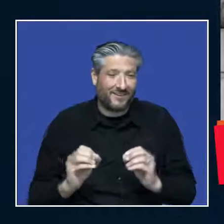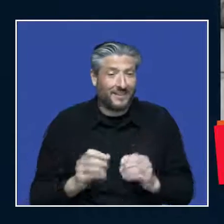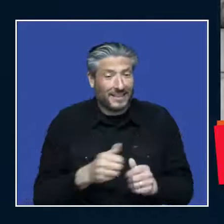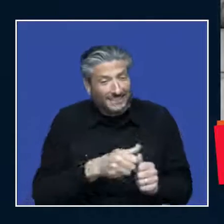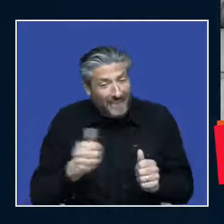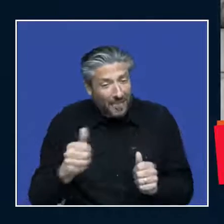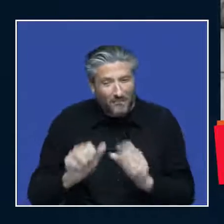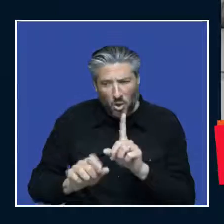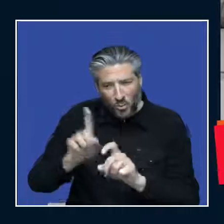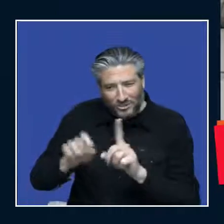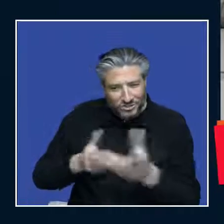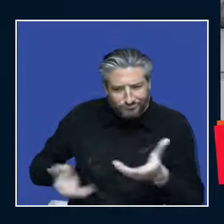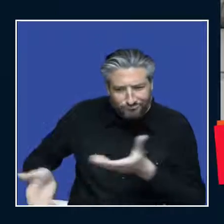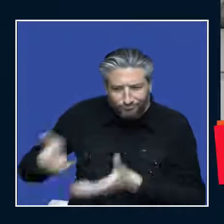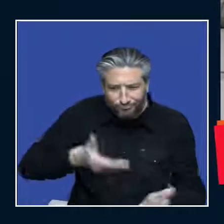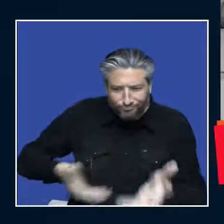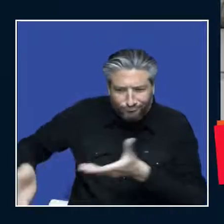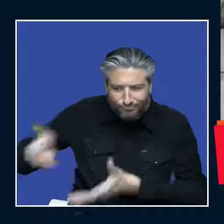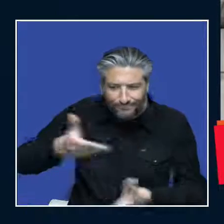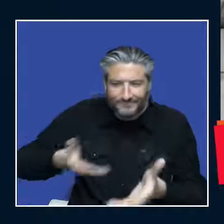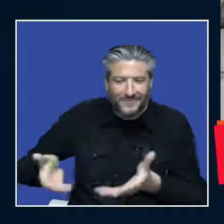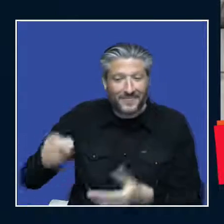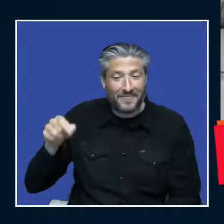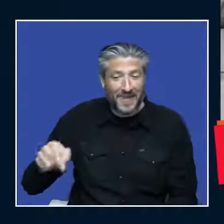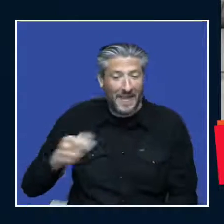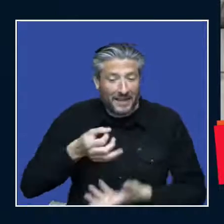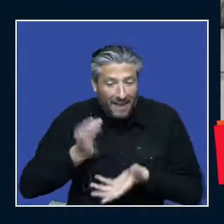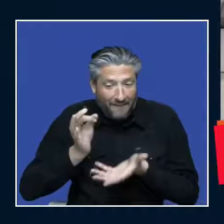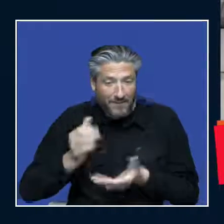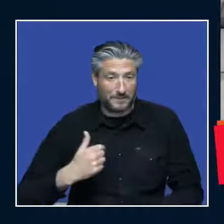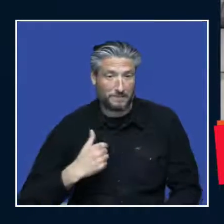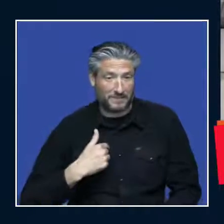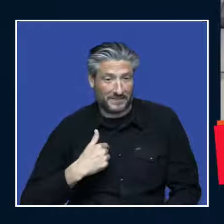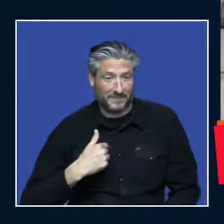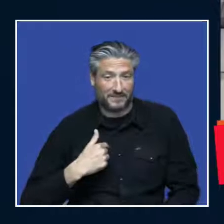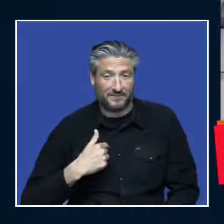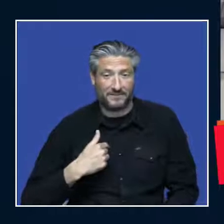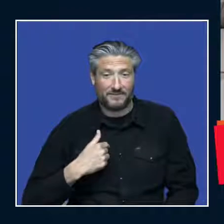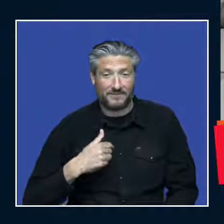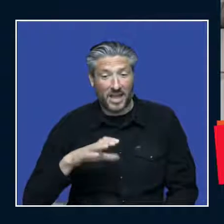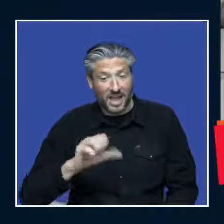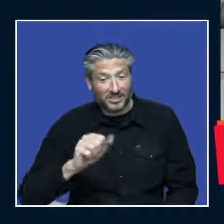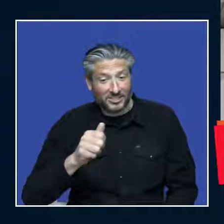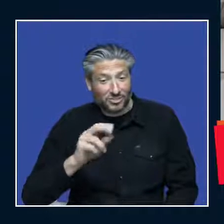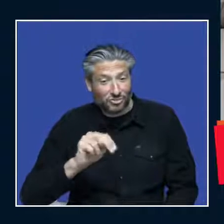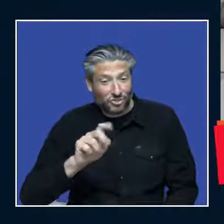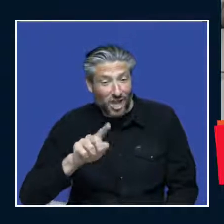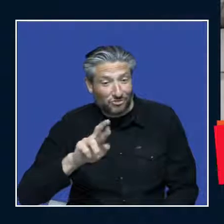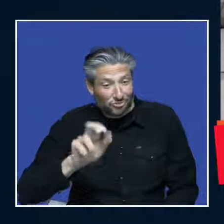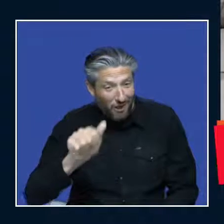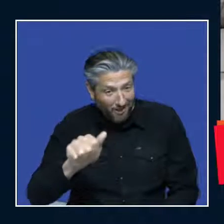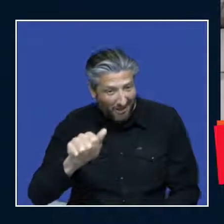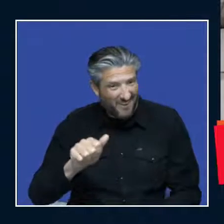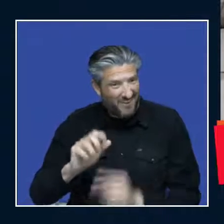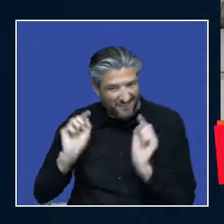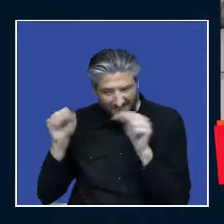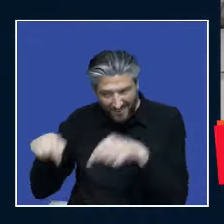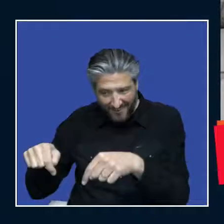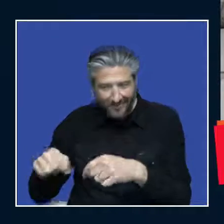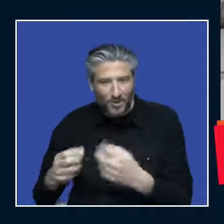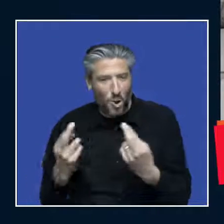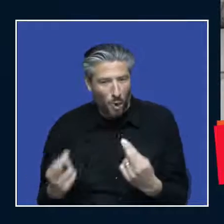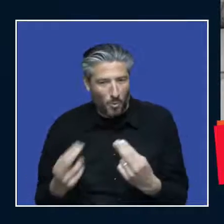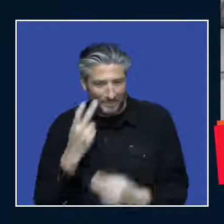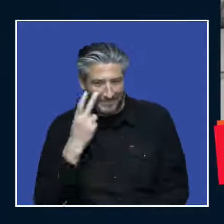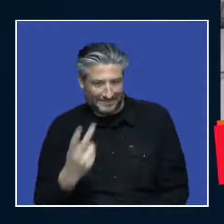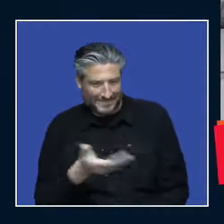while recording. We will all be there. Sandra will be there. So see you there, and hopefully see you on the next Dutch